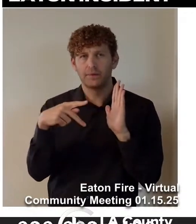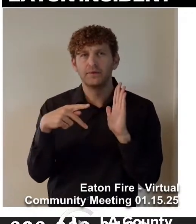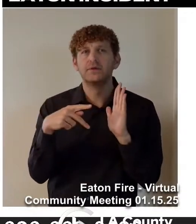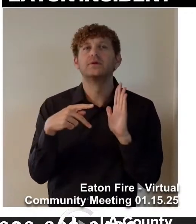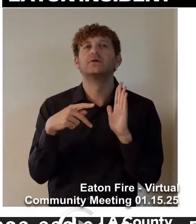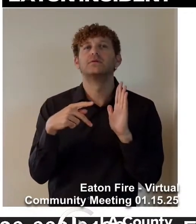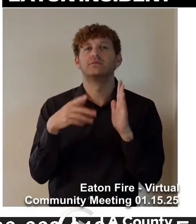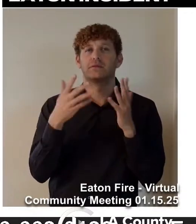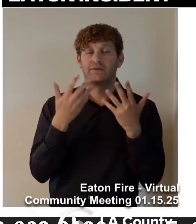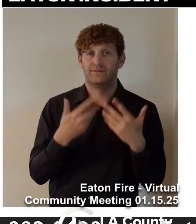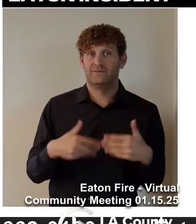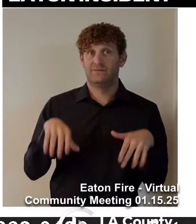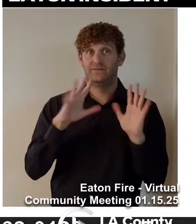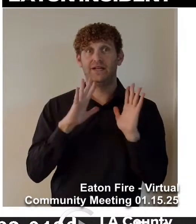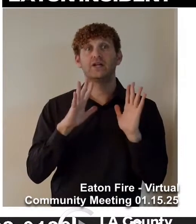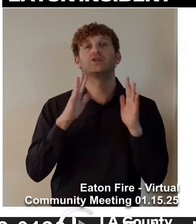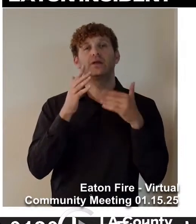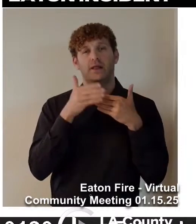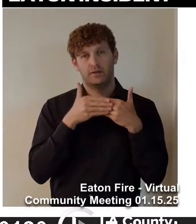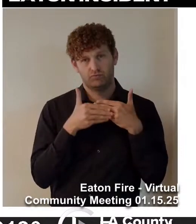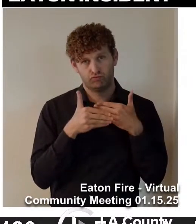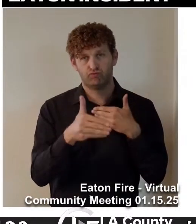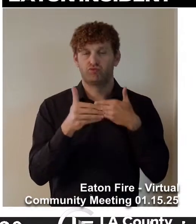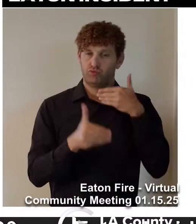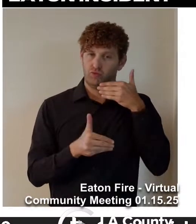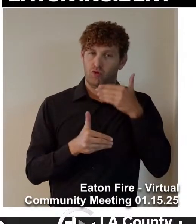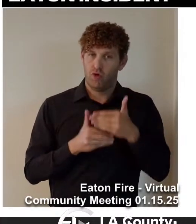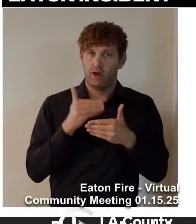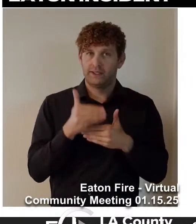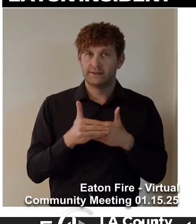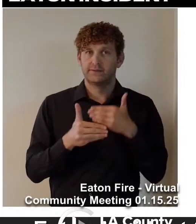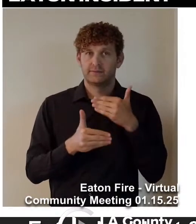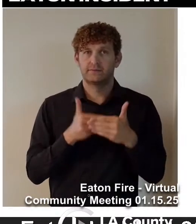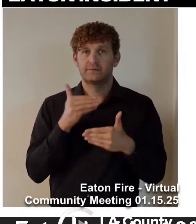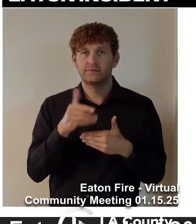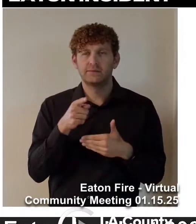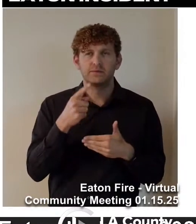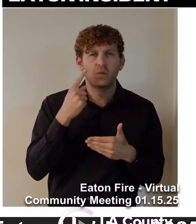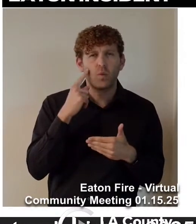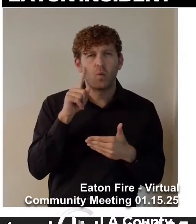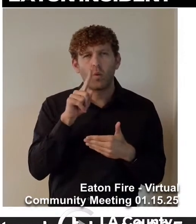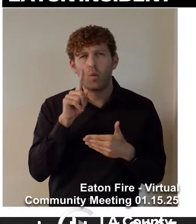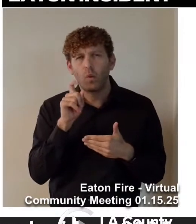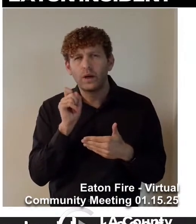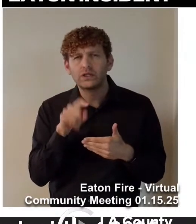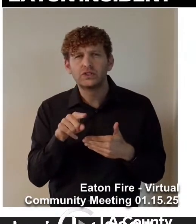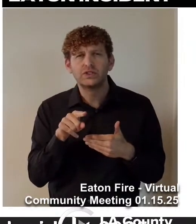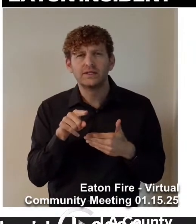so you can move forward in the process. Other questions that you guys have asked